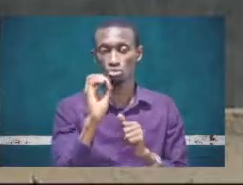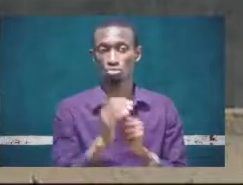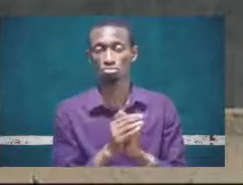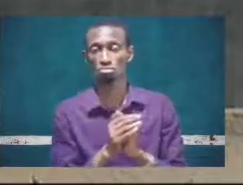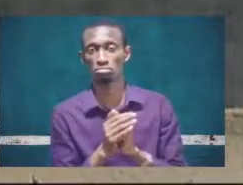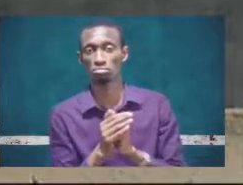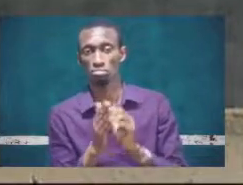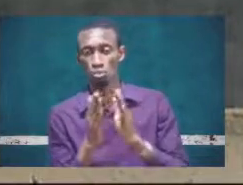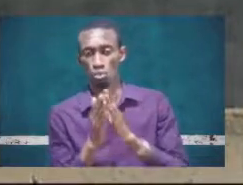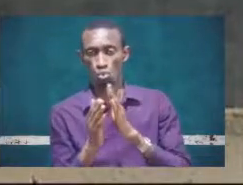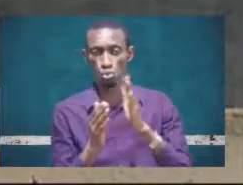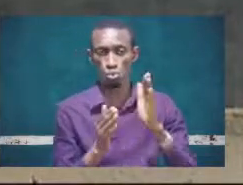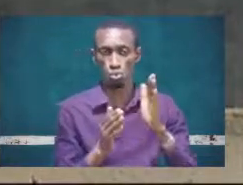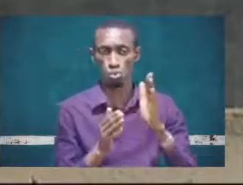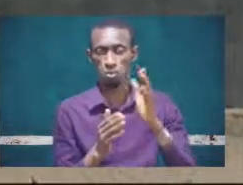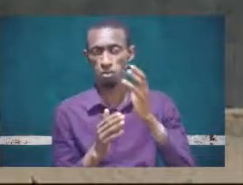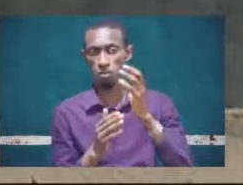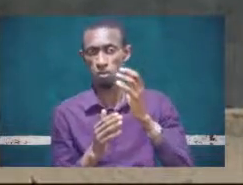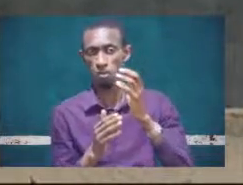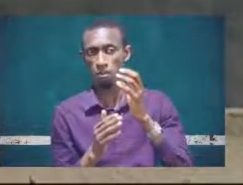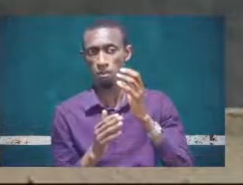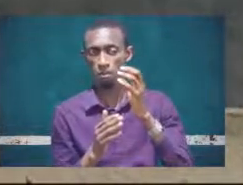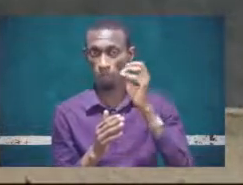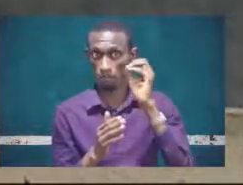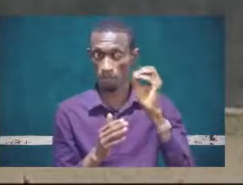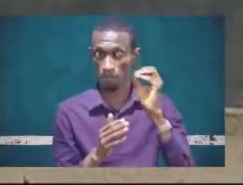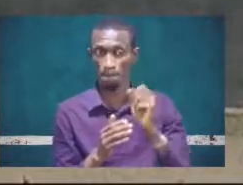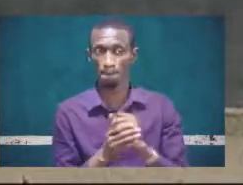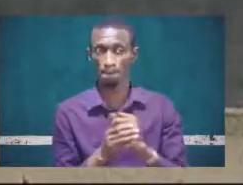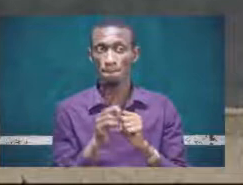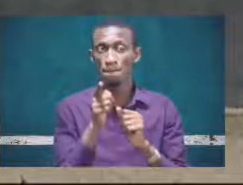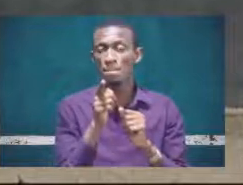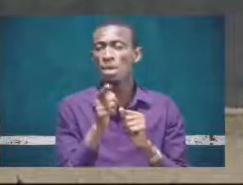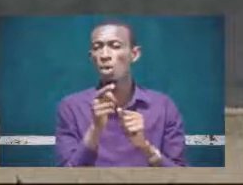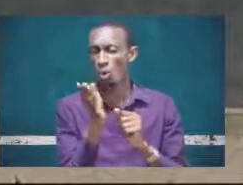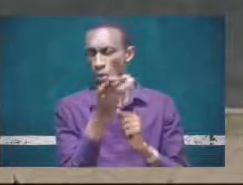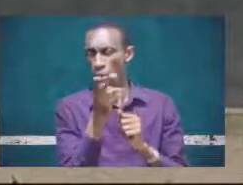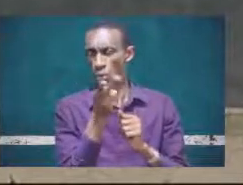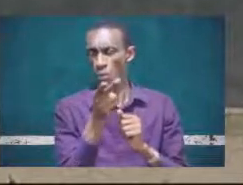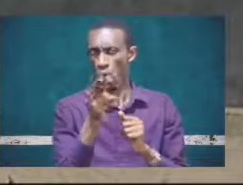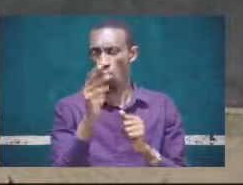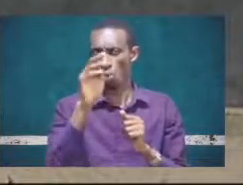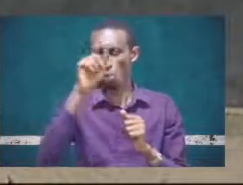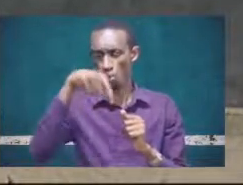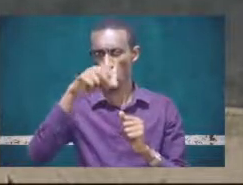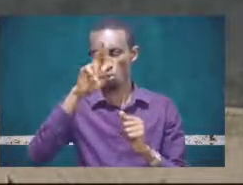1/3 and at 4. As this is a quadratic